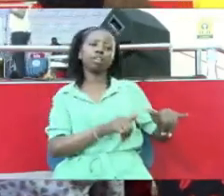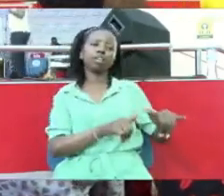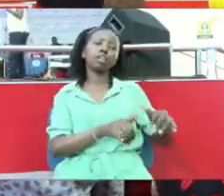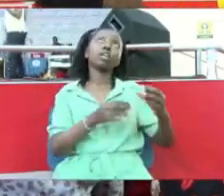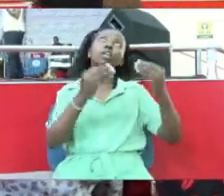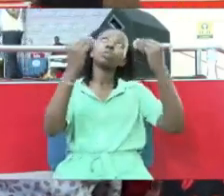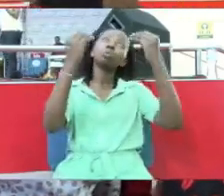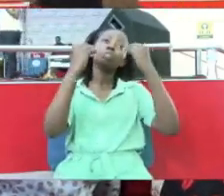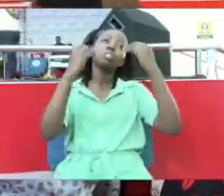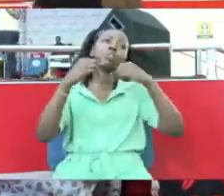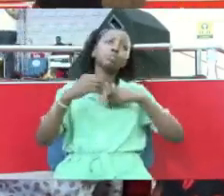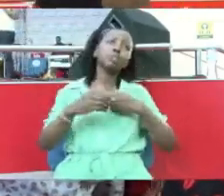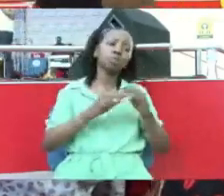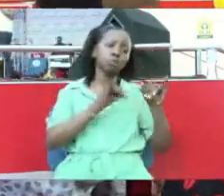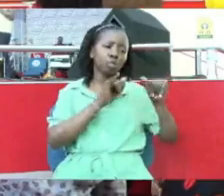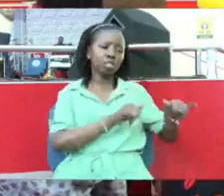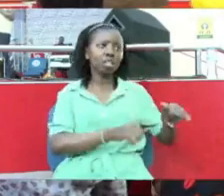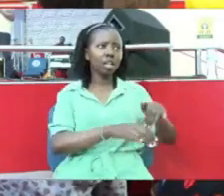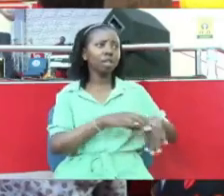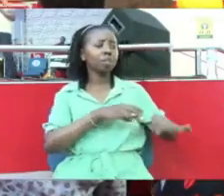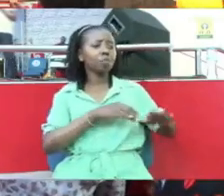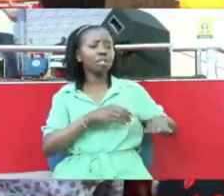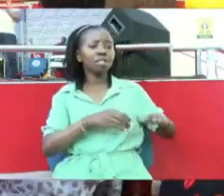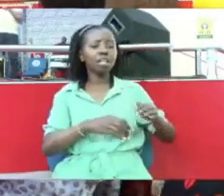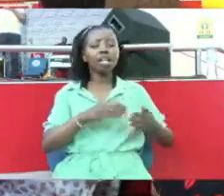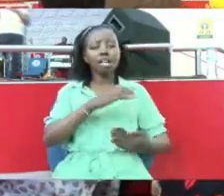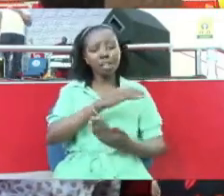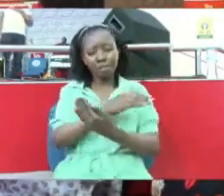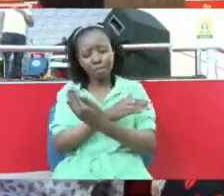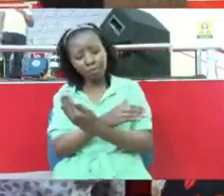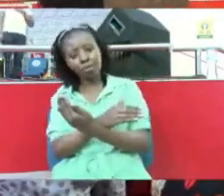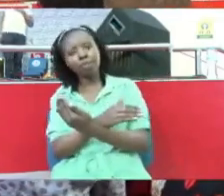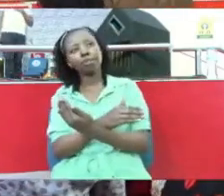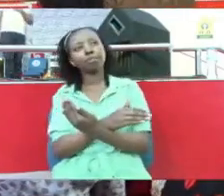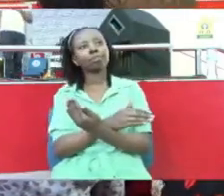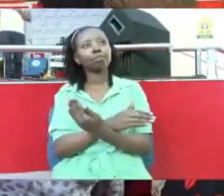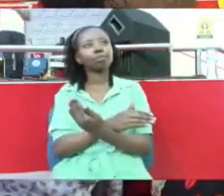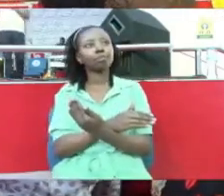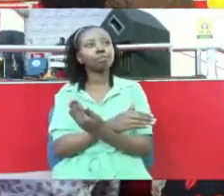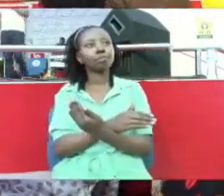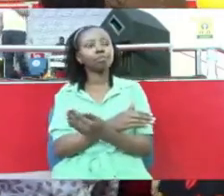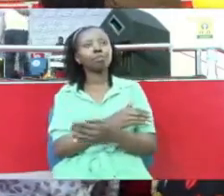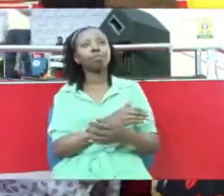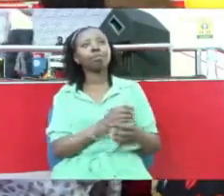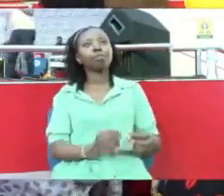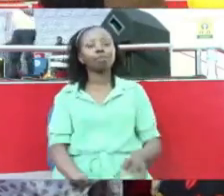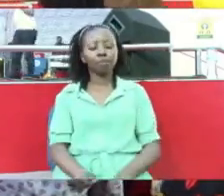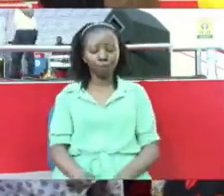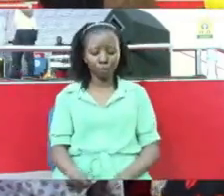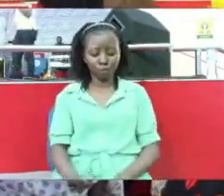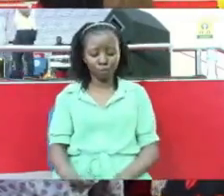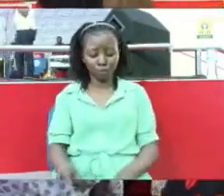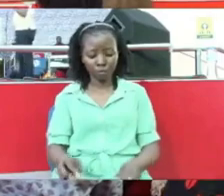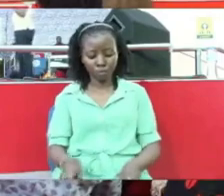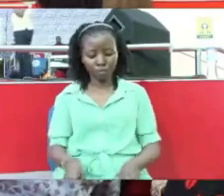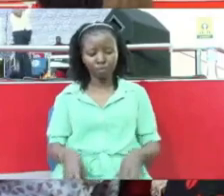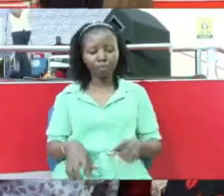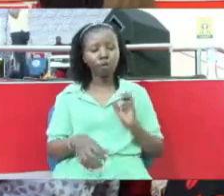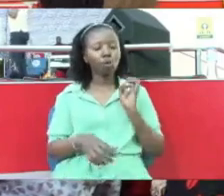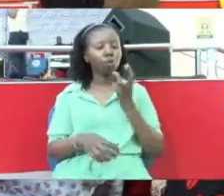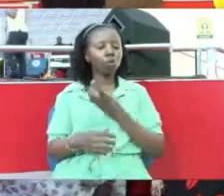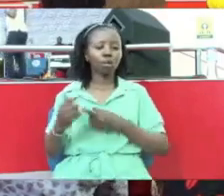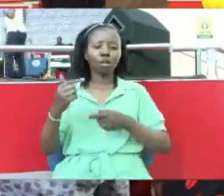in the morning. Teach me to linger. Oh God, we come before you today.